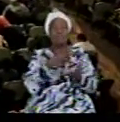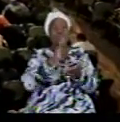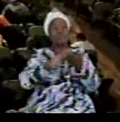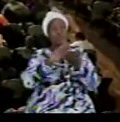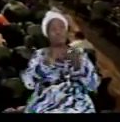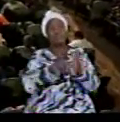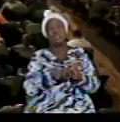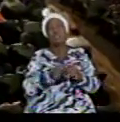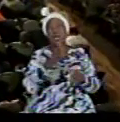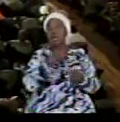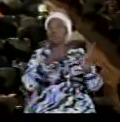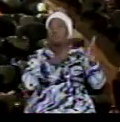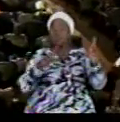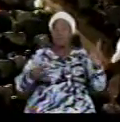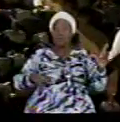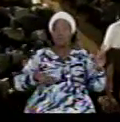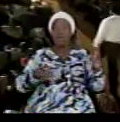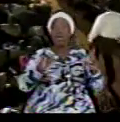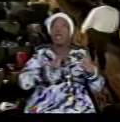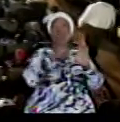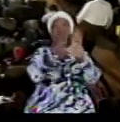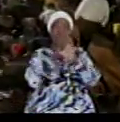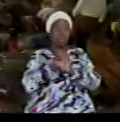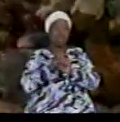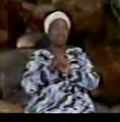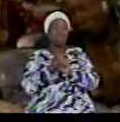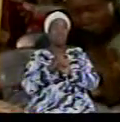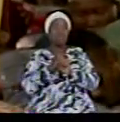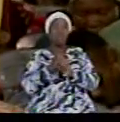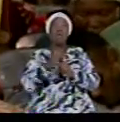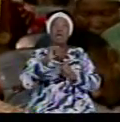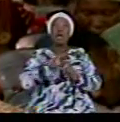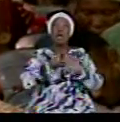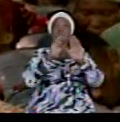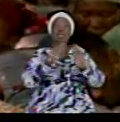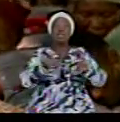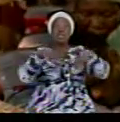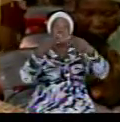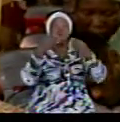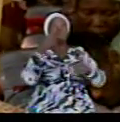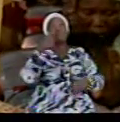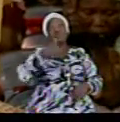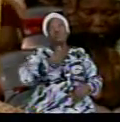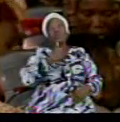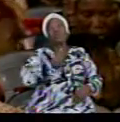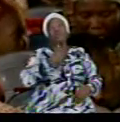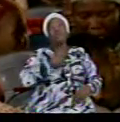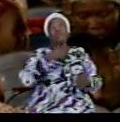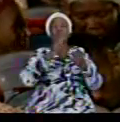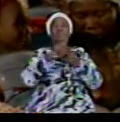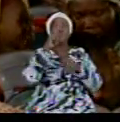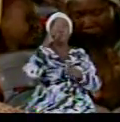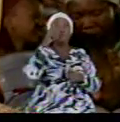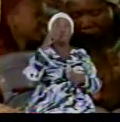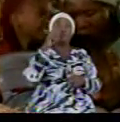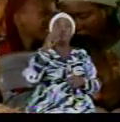forgiveness. And Lord, I receive. I give myself unto